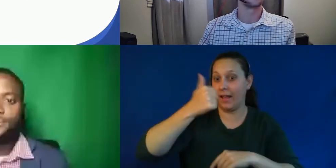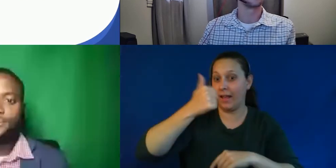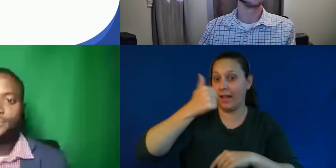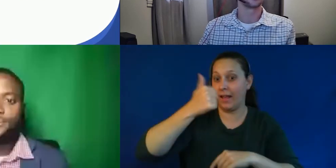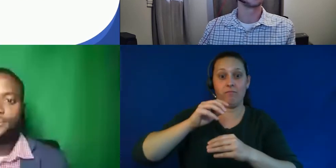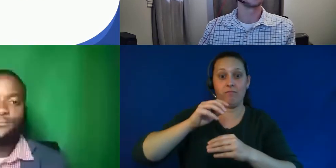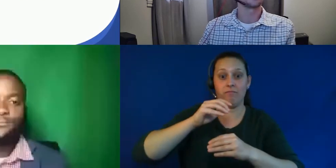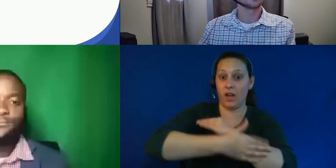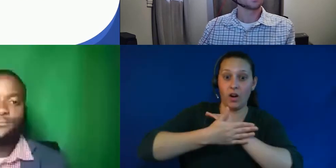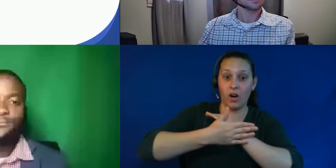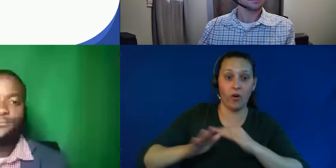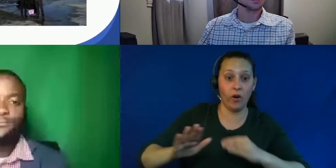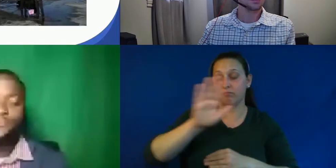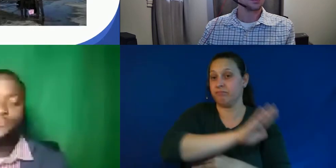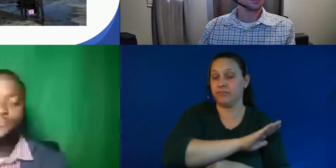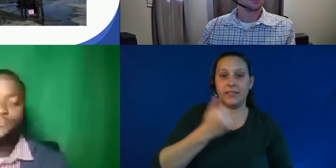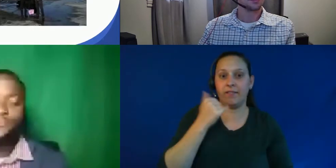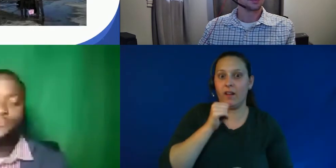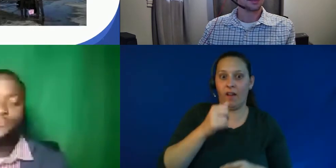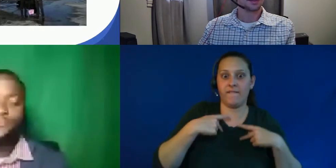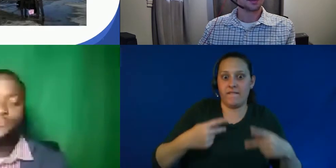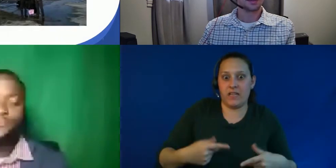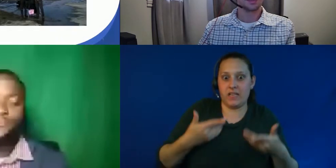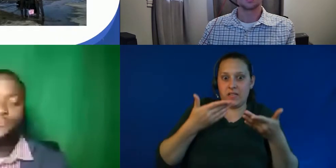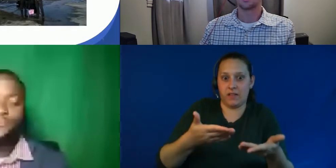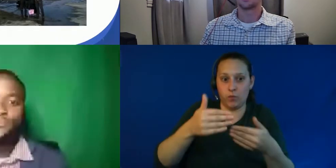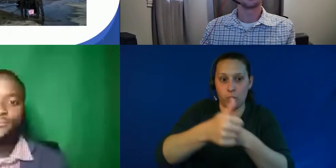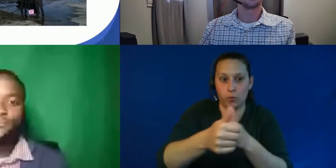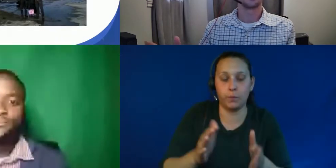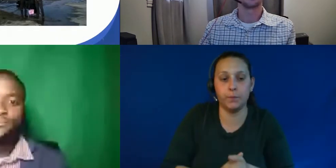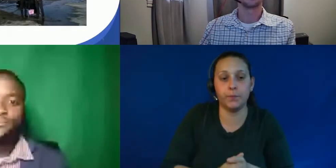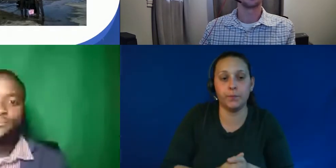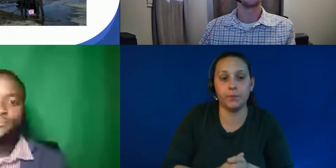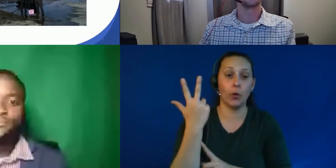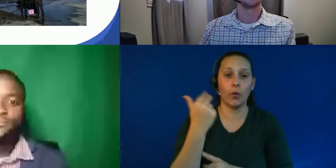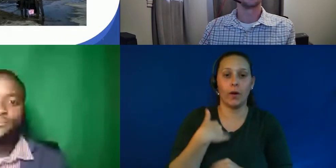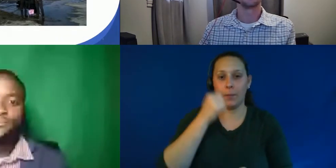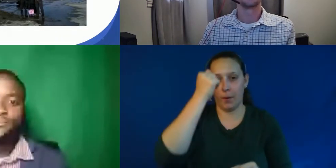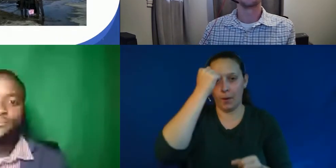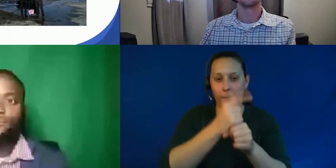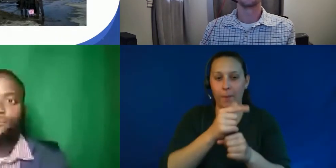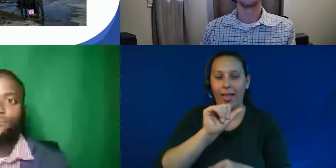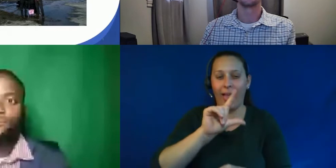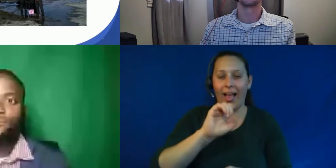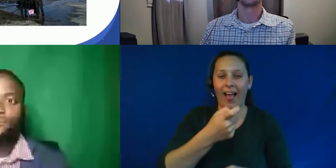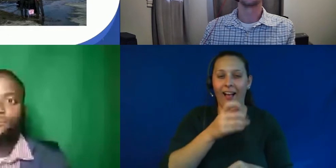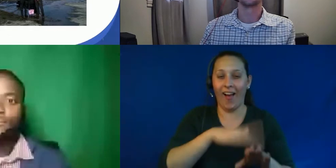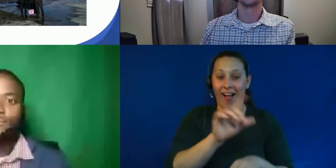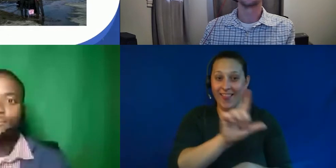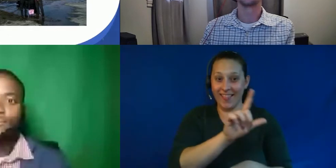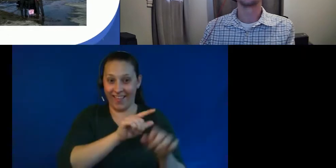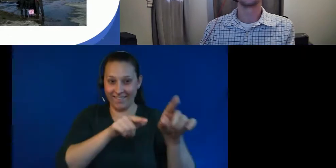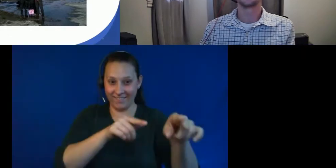located in the practice. 3 years ago, Alexander, my brother on the left, returned from a